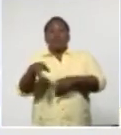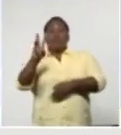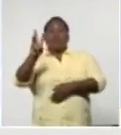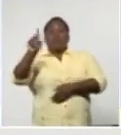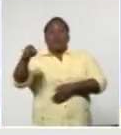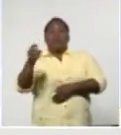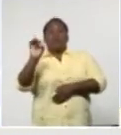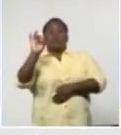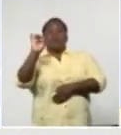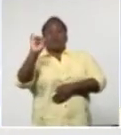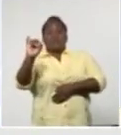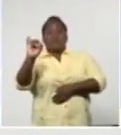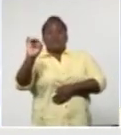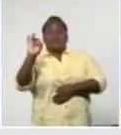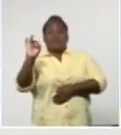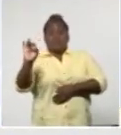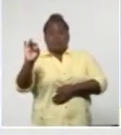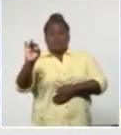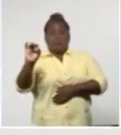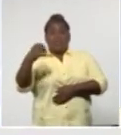a fatality rate of